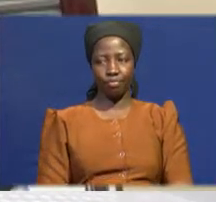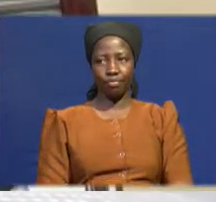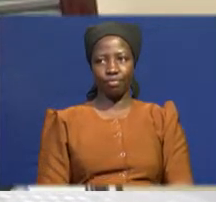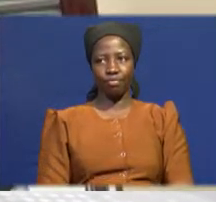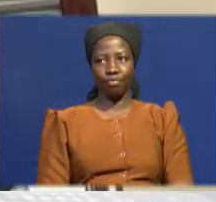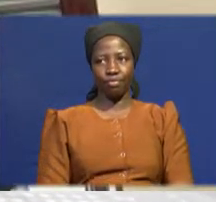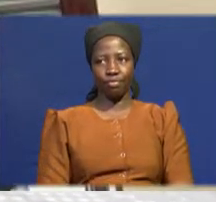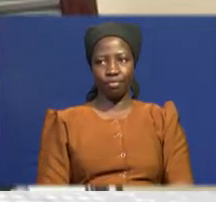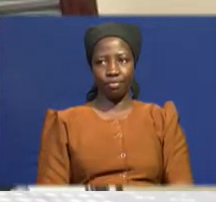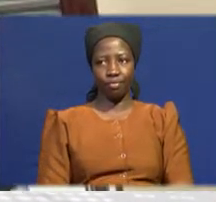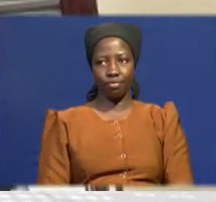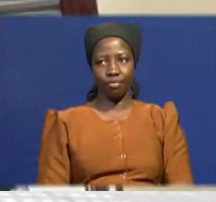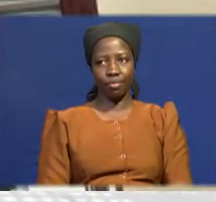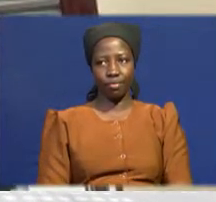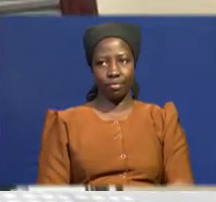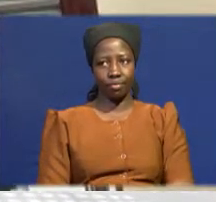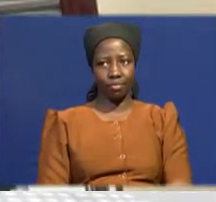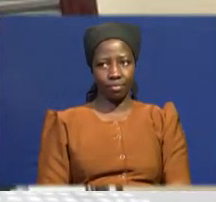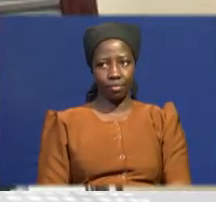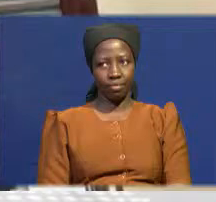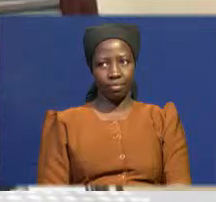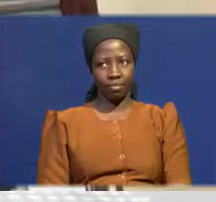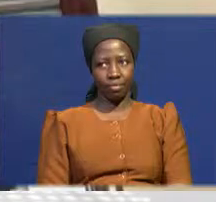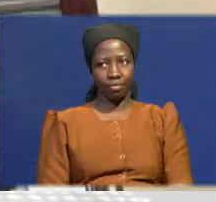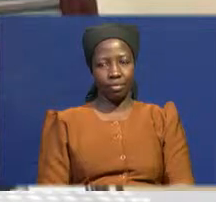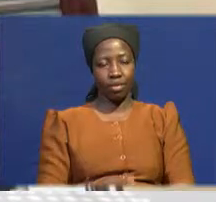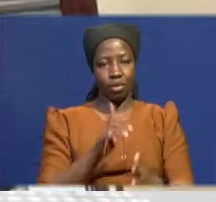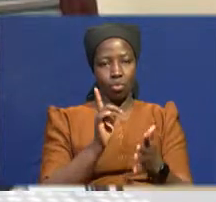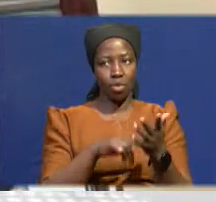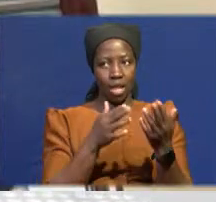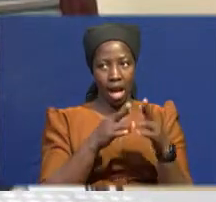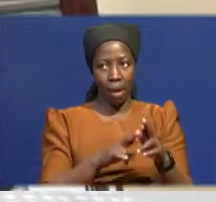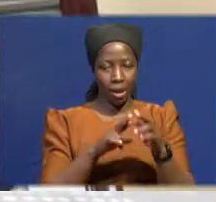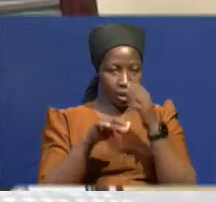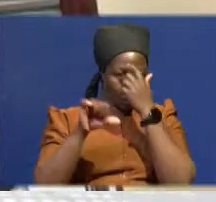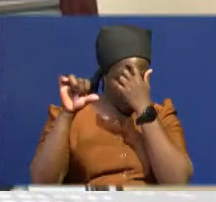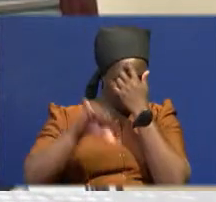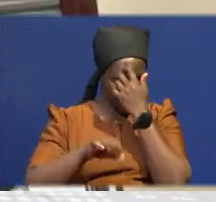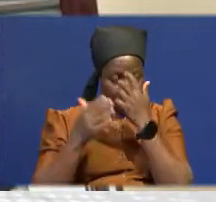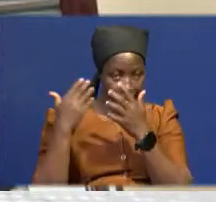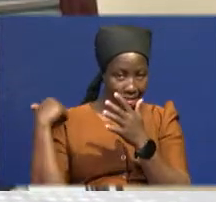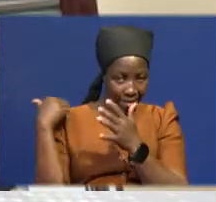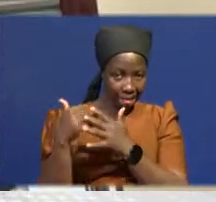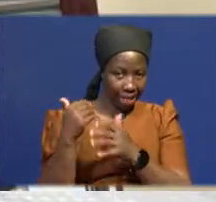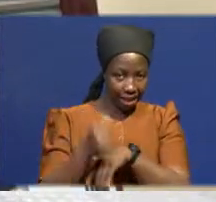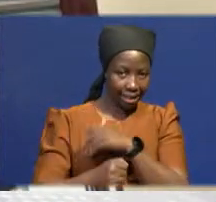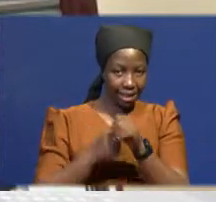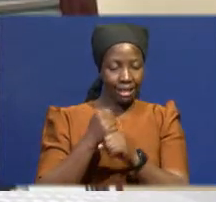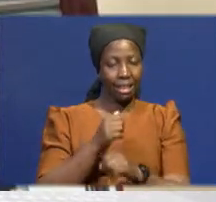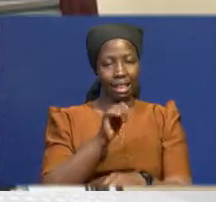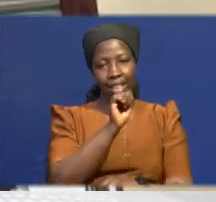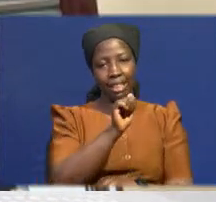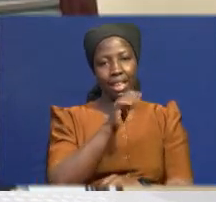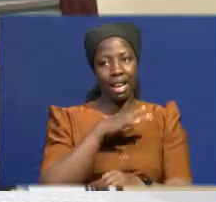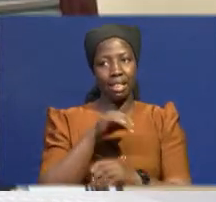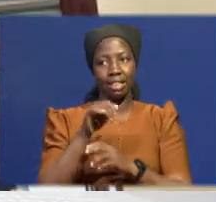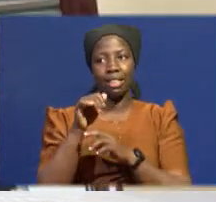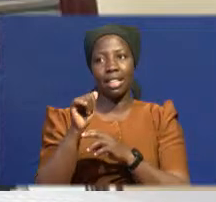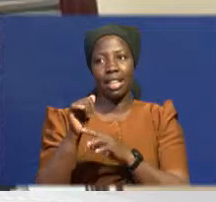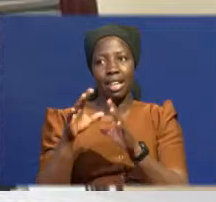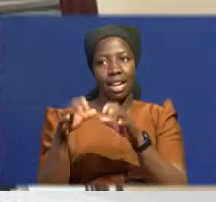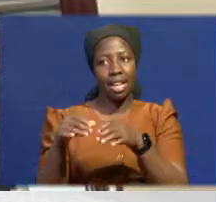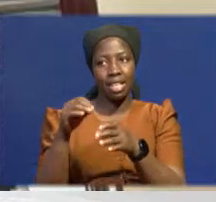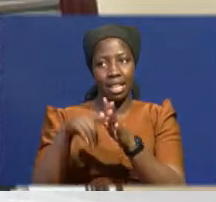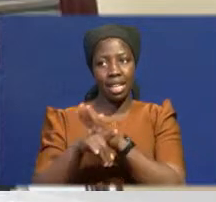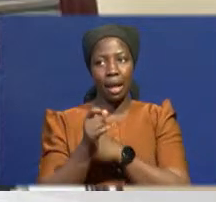So, Daniel, I can tell you categorically that we've scored in the last 3 years A+ in medical intervention within